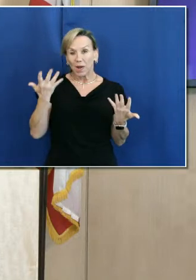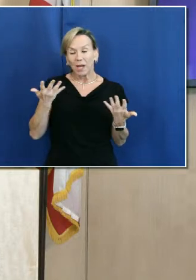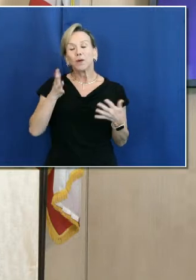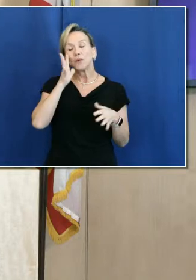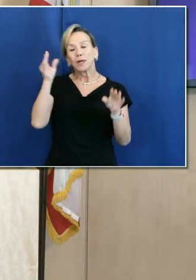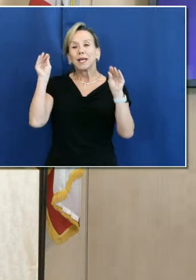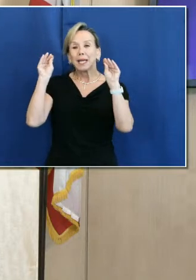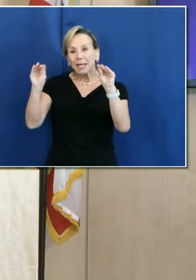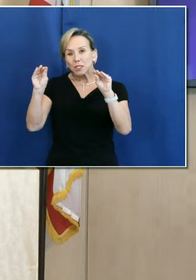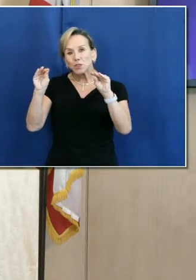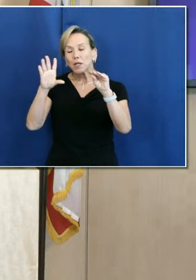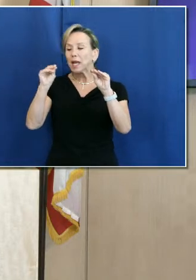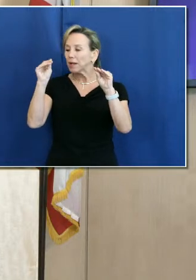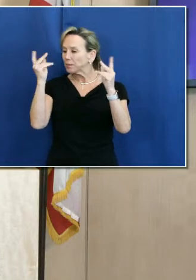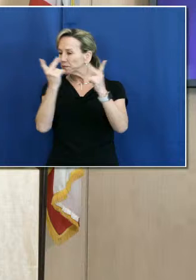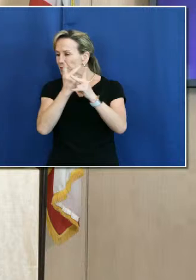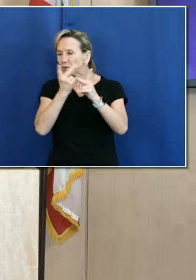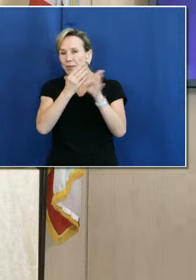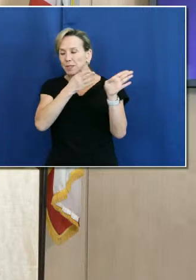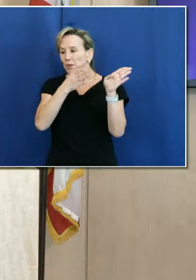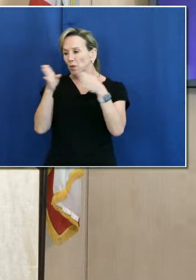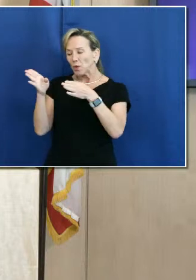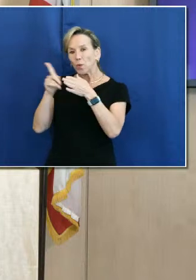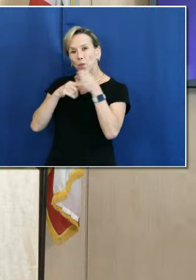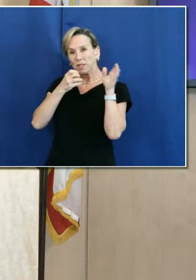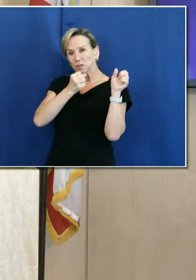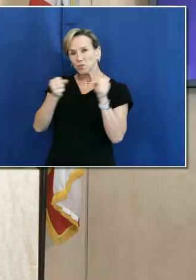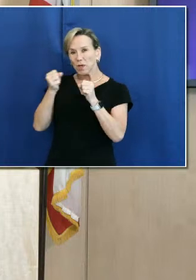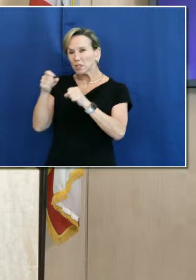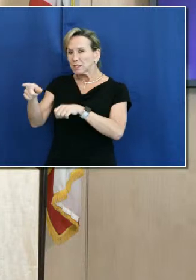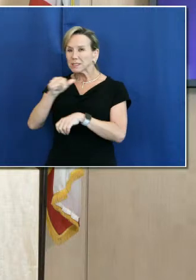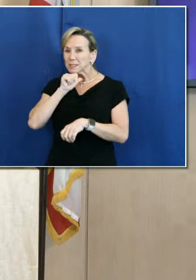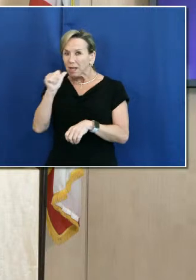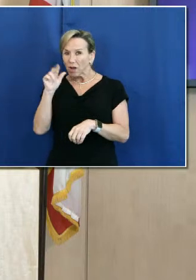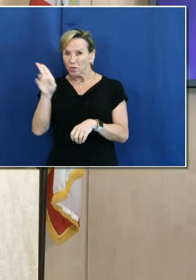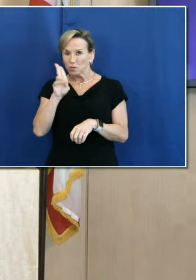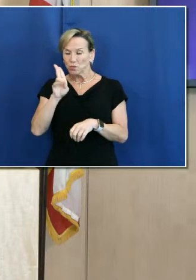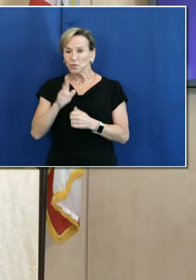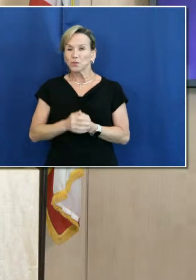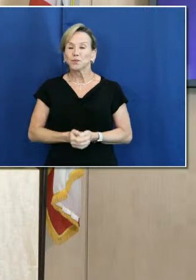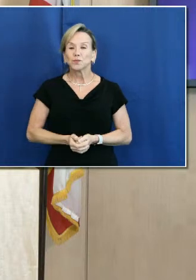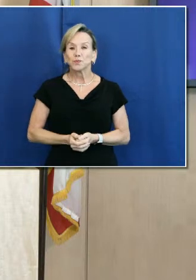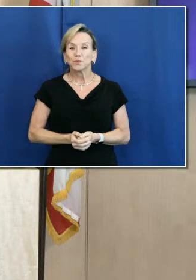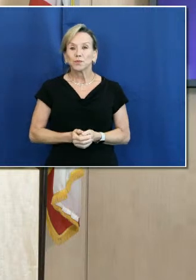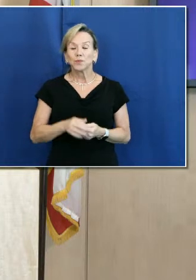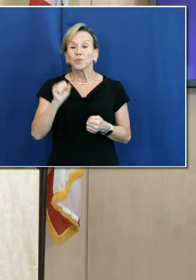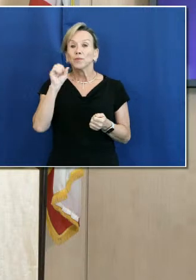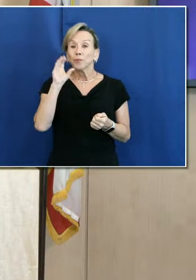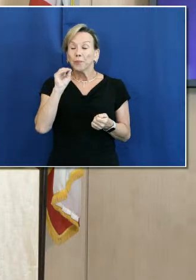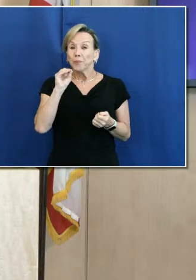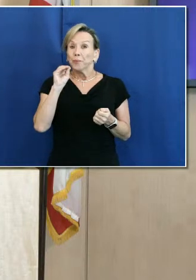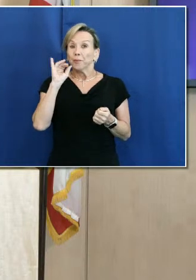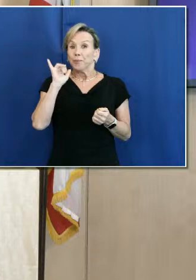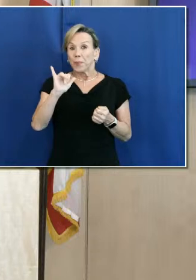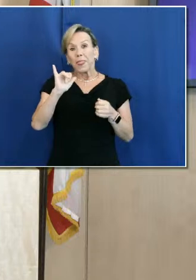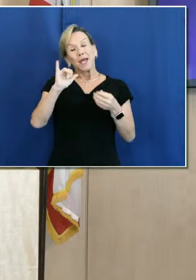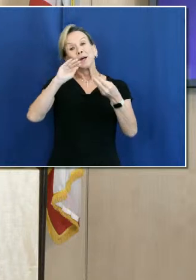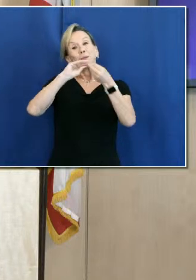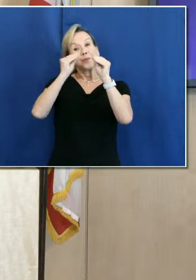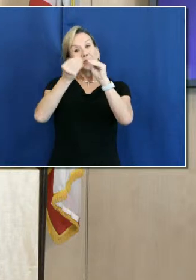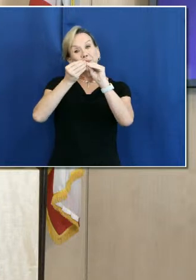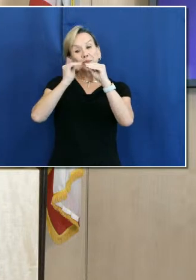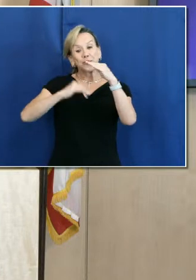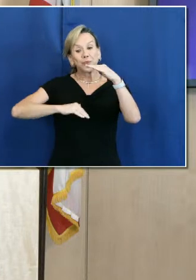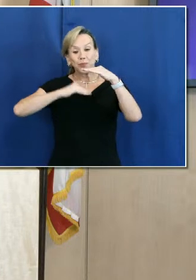to correct any strategies that are not being fully implemented. So the outbreak measure is